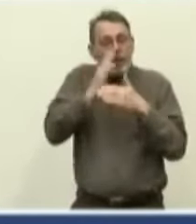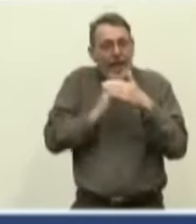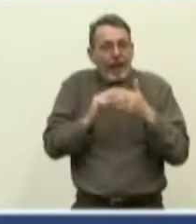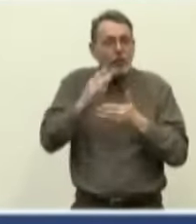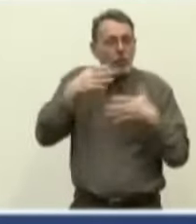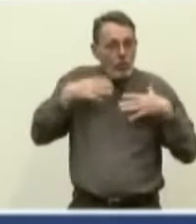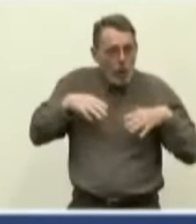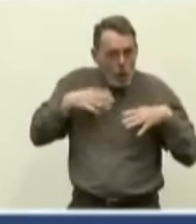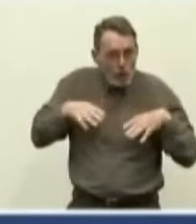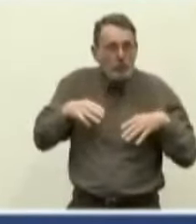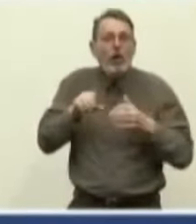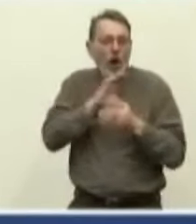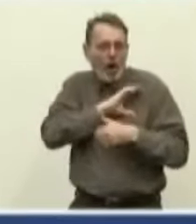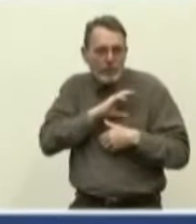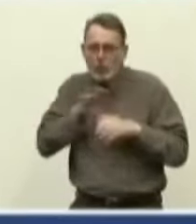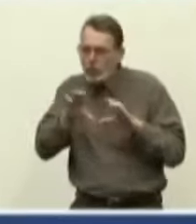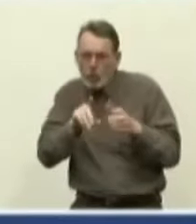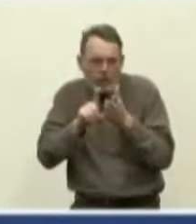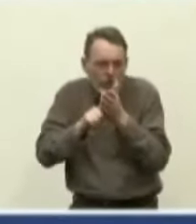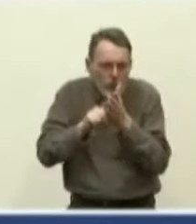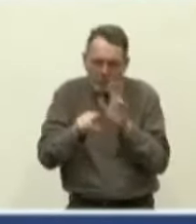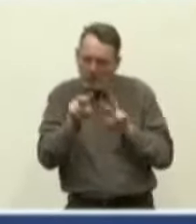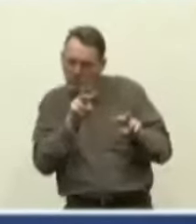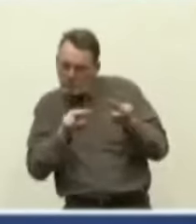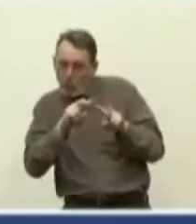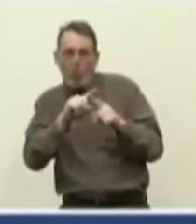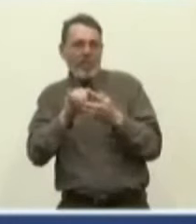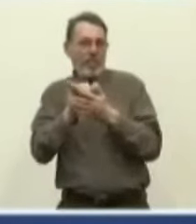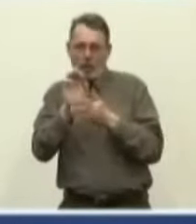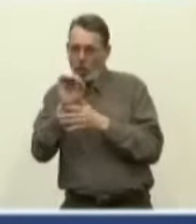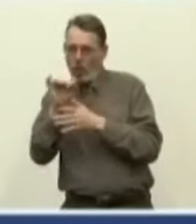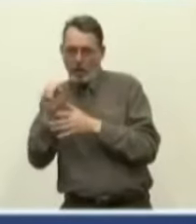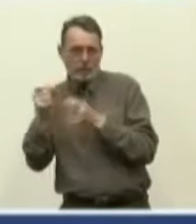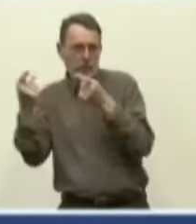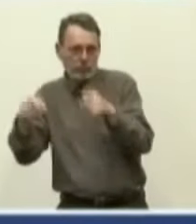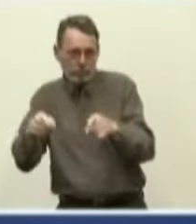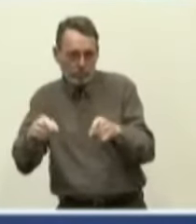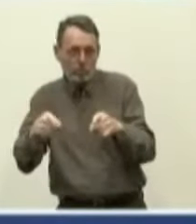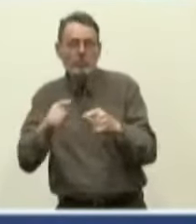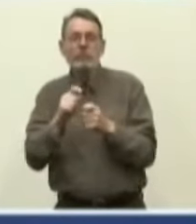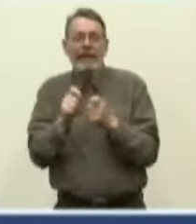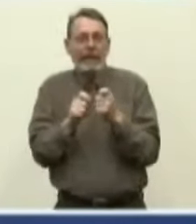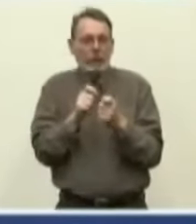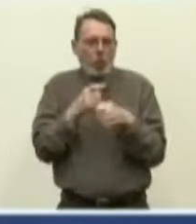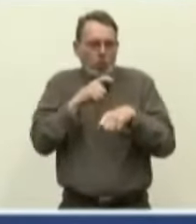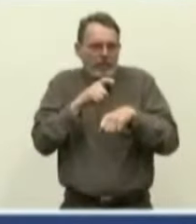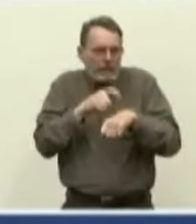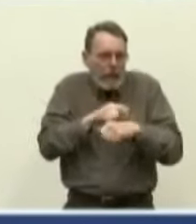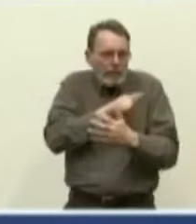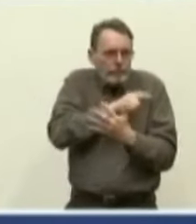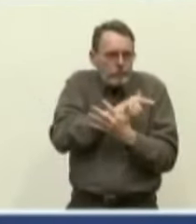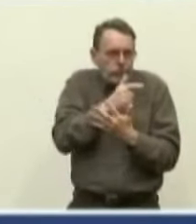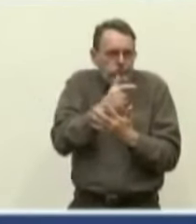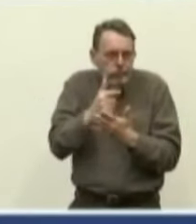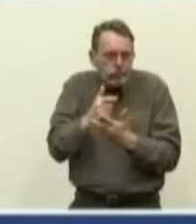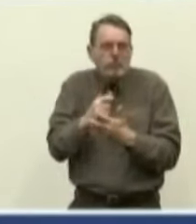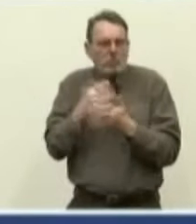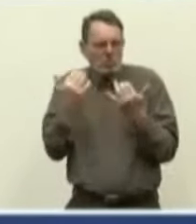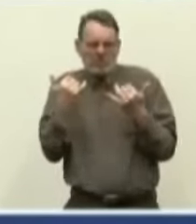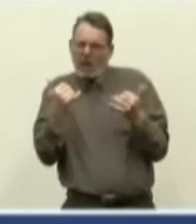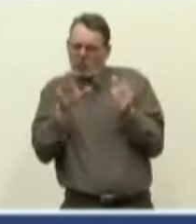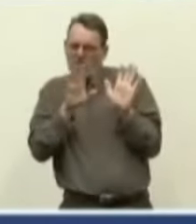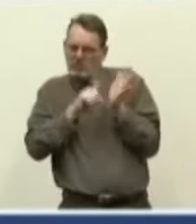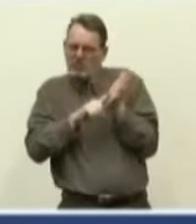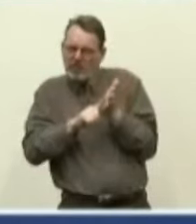arrest operation when the officer-involved shooting occurred. The precise chronology of these incidents is currently under